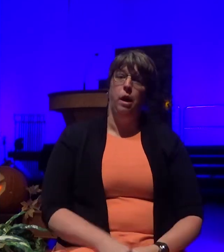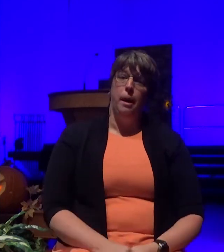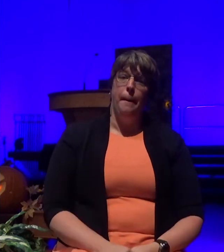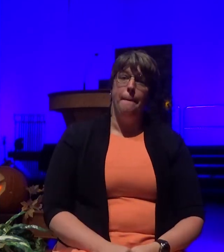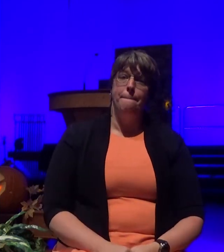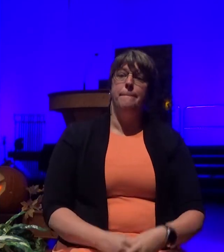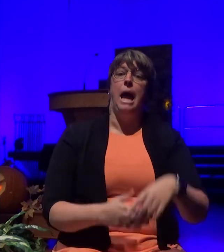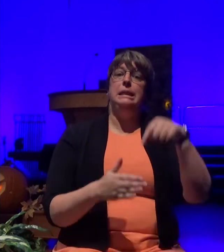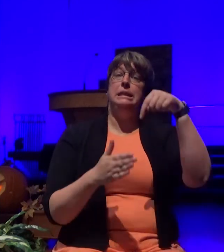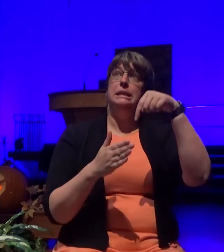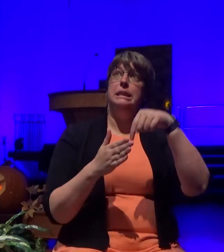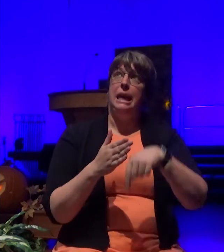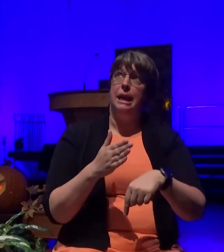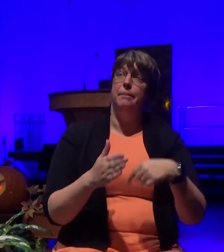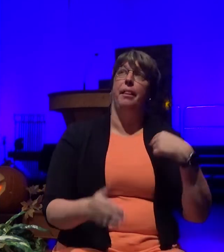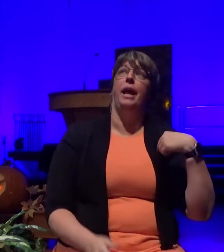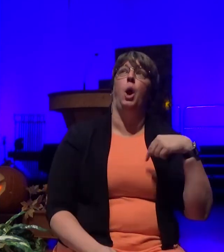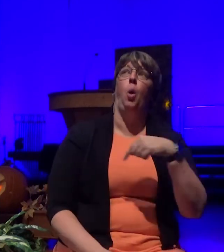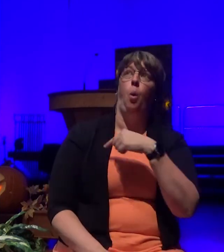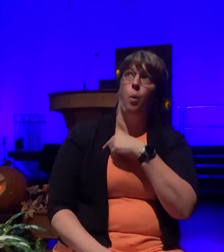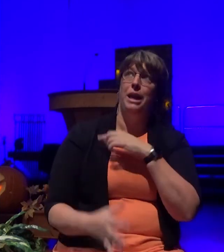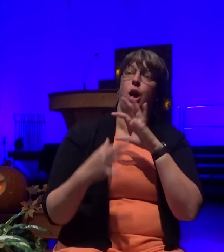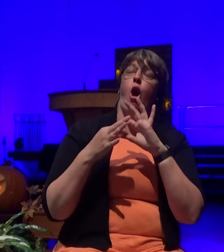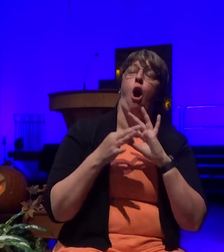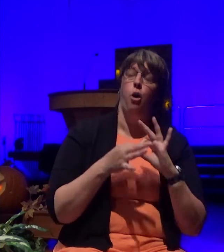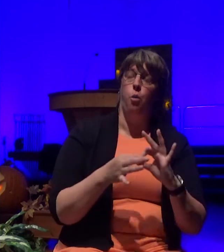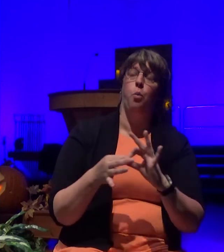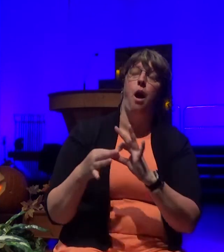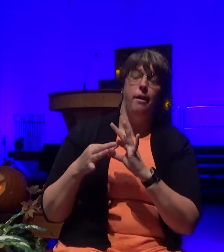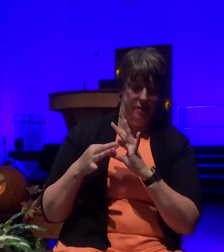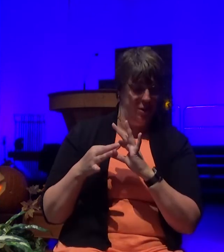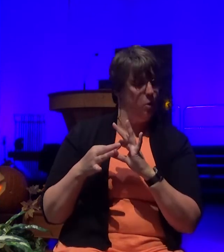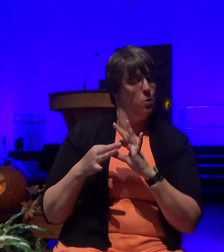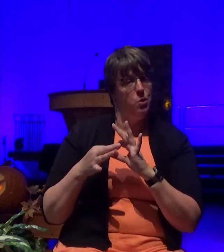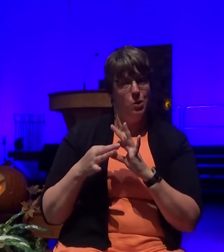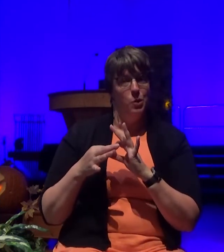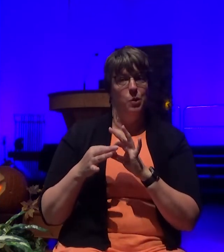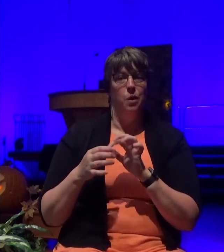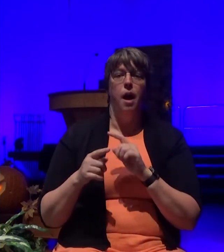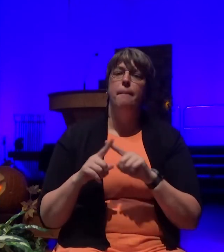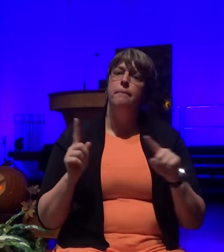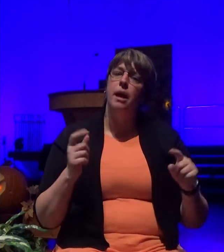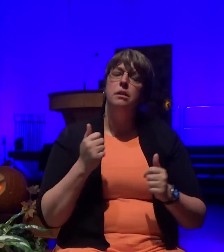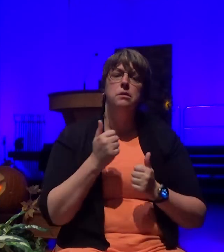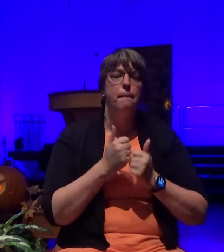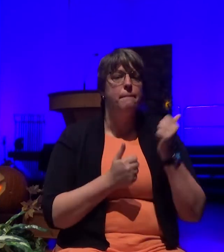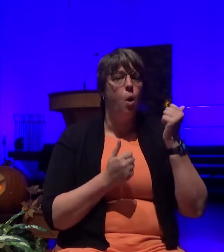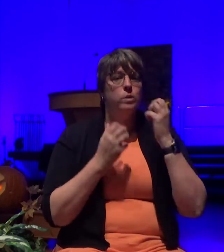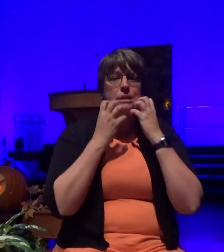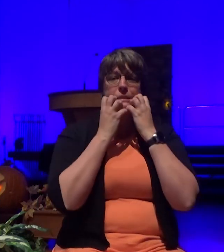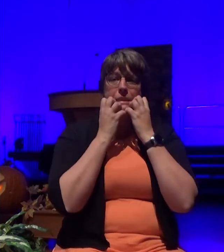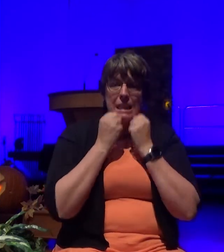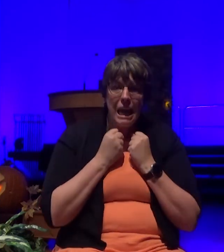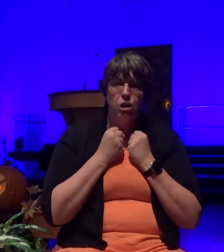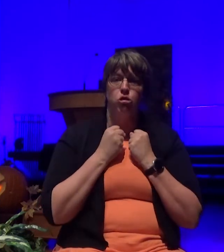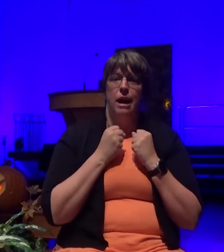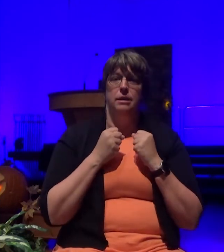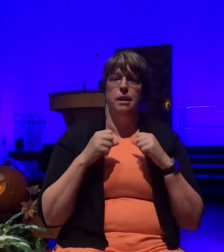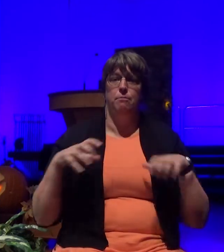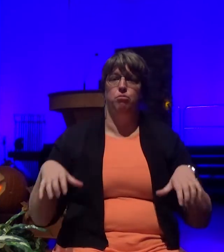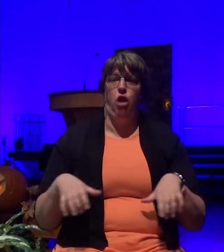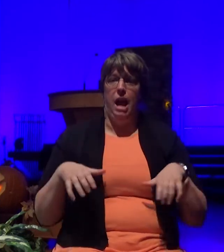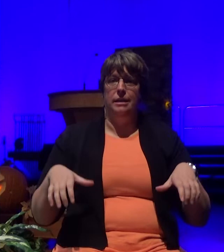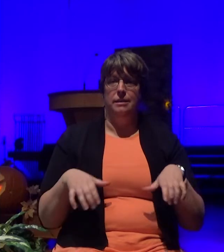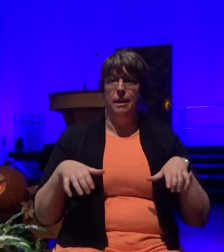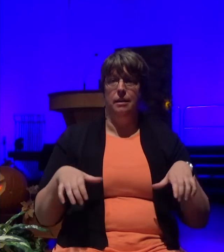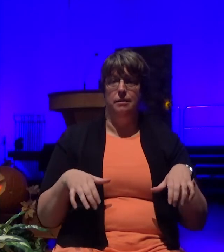Deeply, we are one, yes. But it's the most sacred practice to cultivate that, to live like